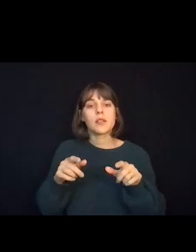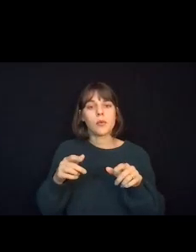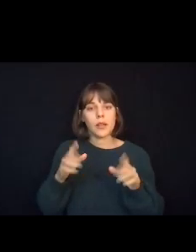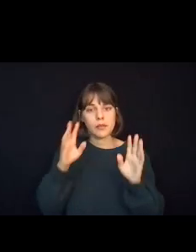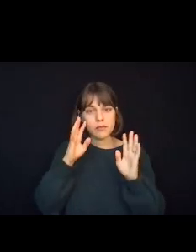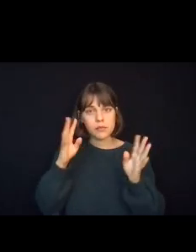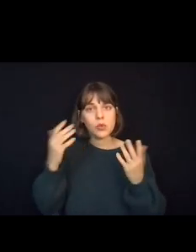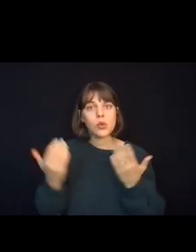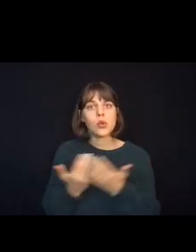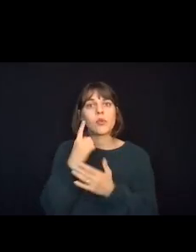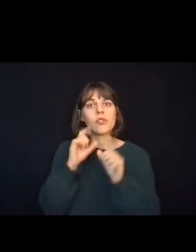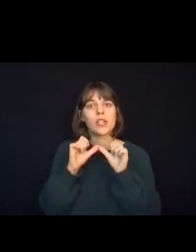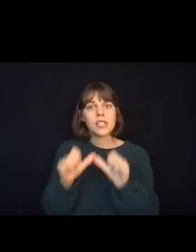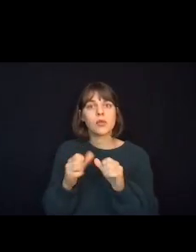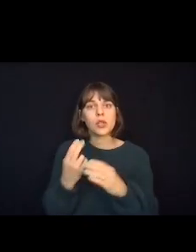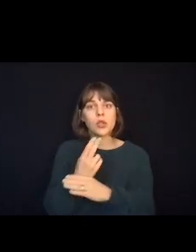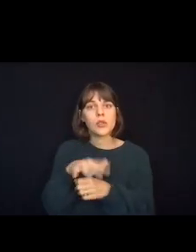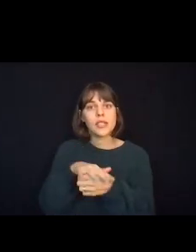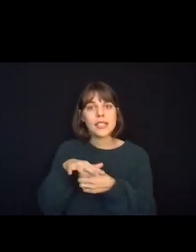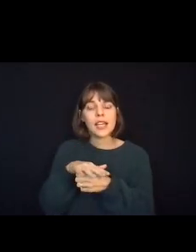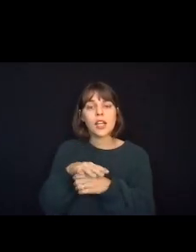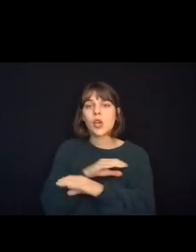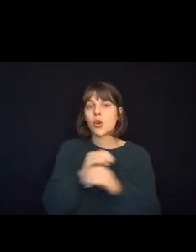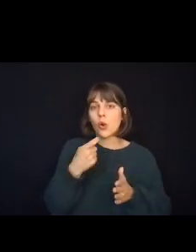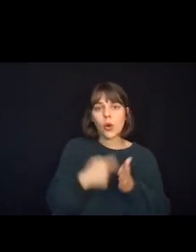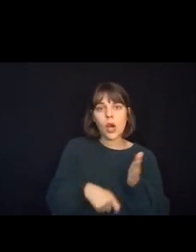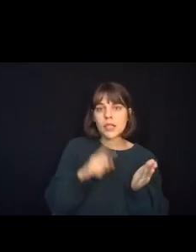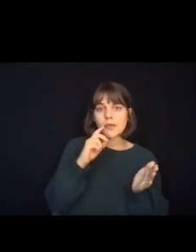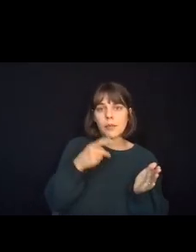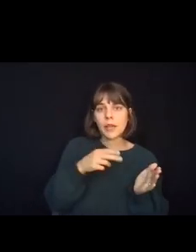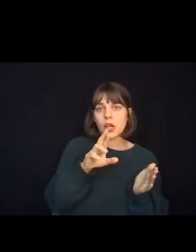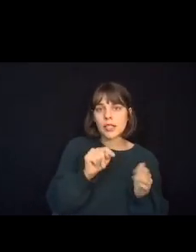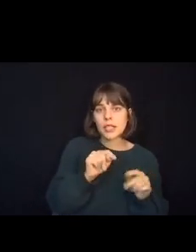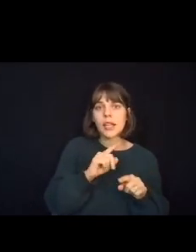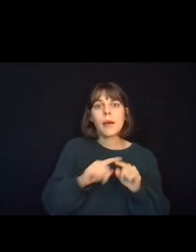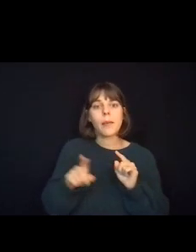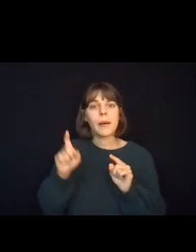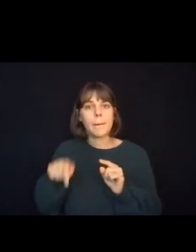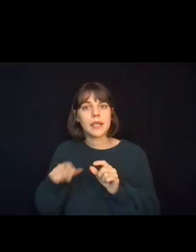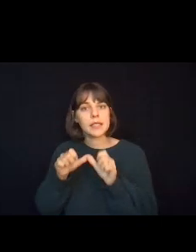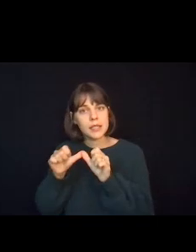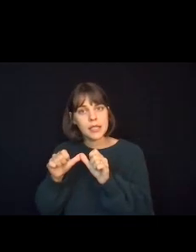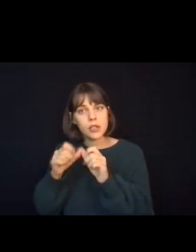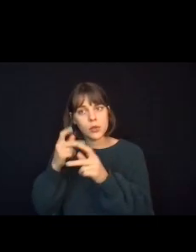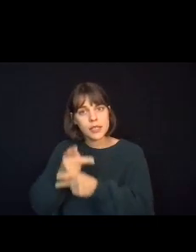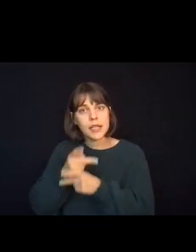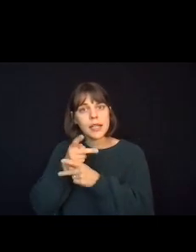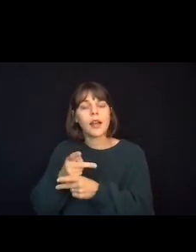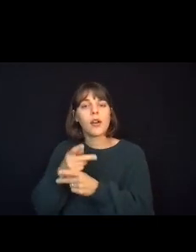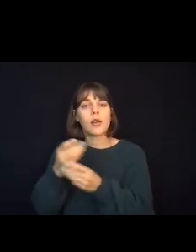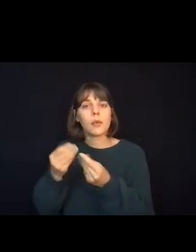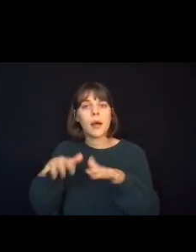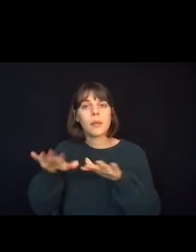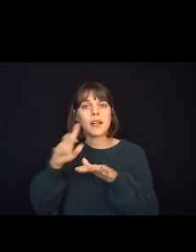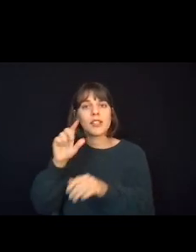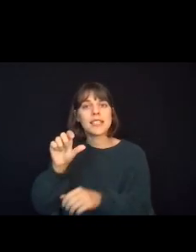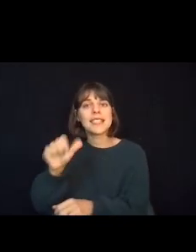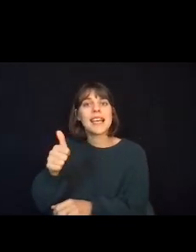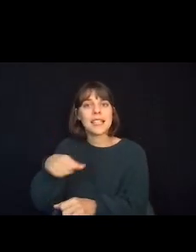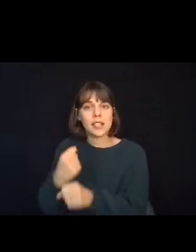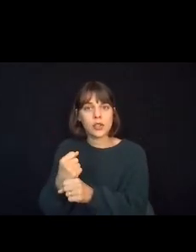continued use of the site, again, at no cost to PRT, but ongoing with our obligation to maintain it for a 10-year period that would